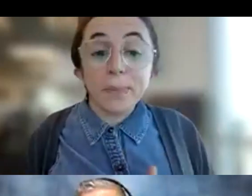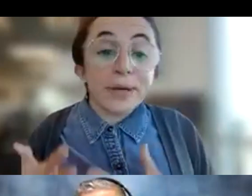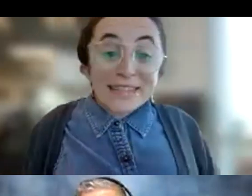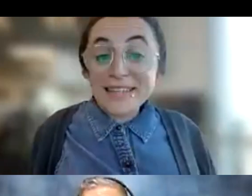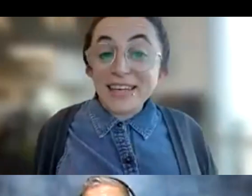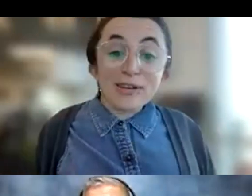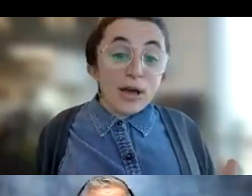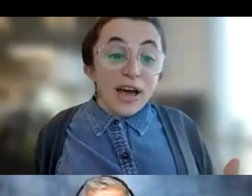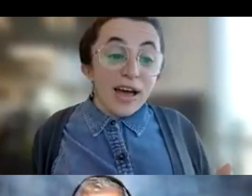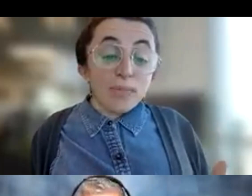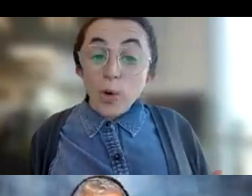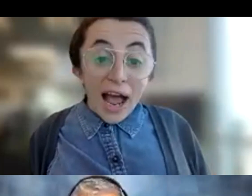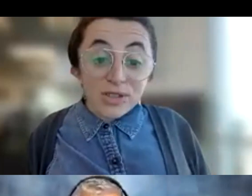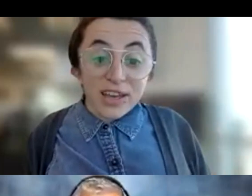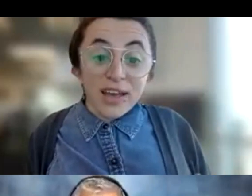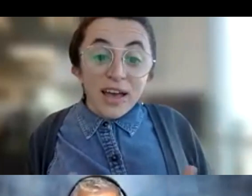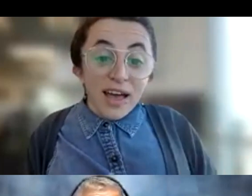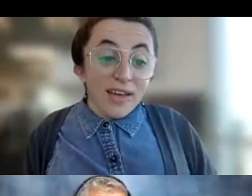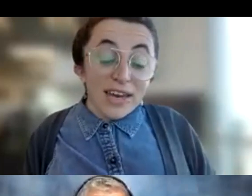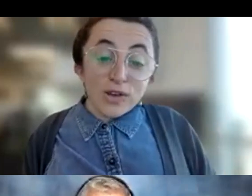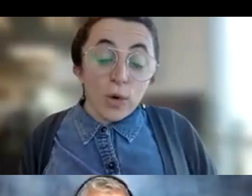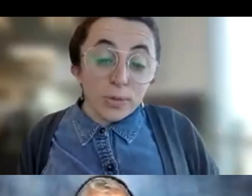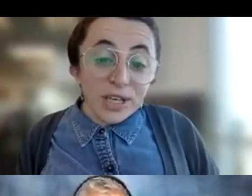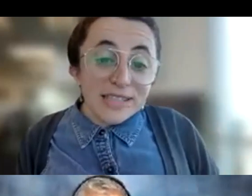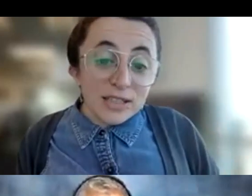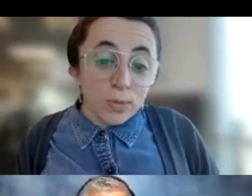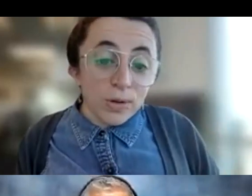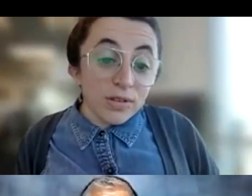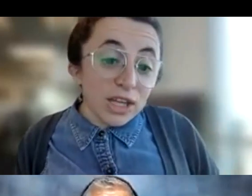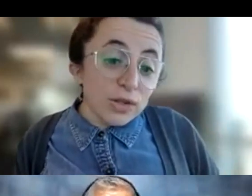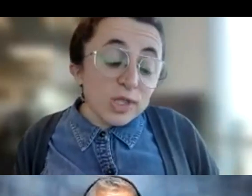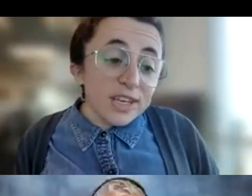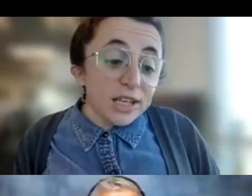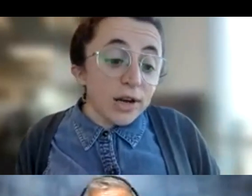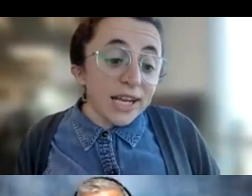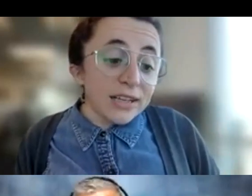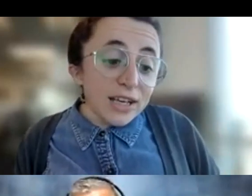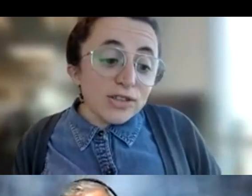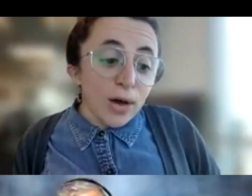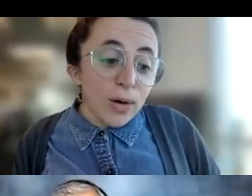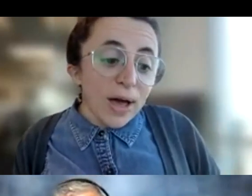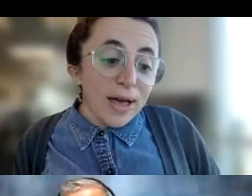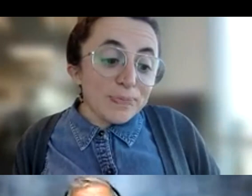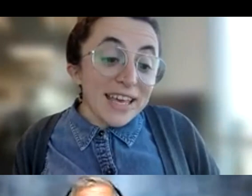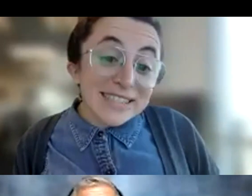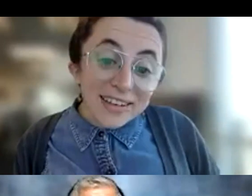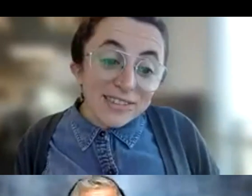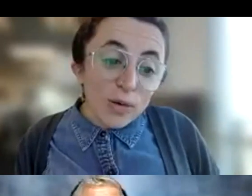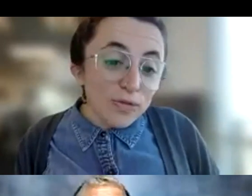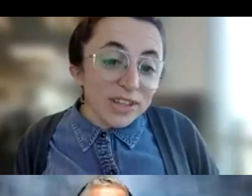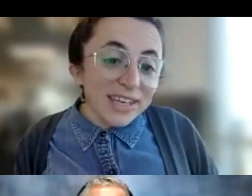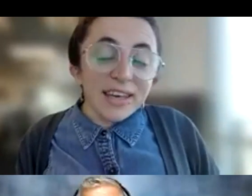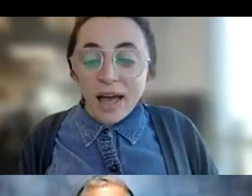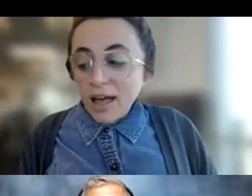up need more housing that is affordable, accessible, inclusive, and integrated. So excited